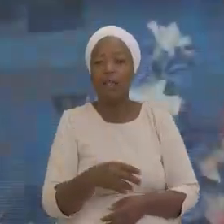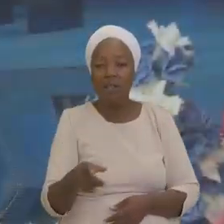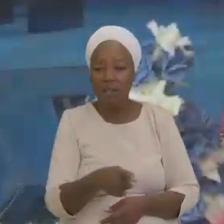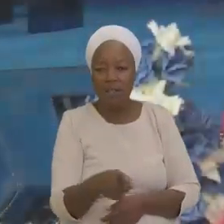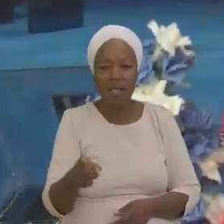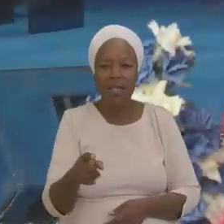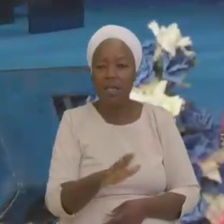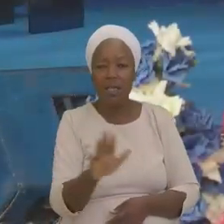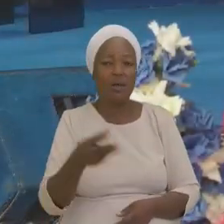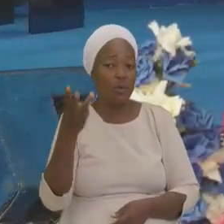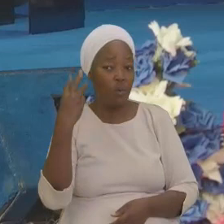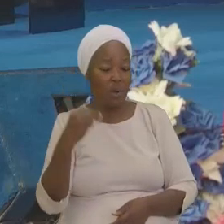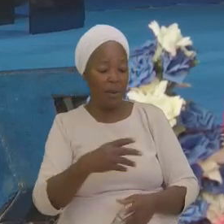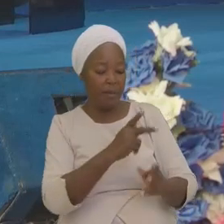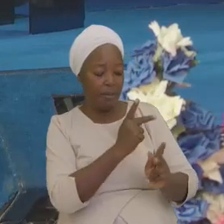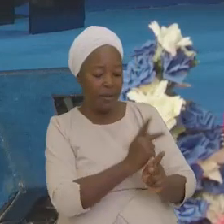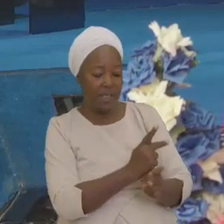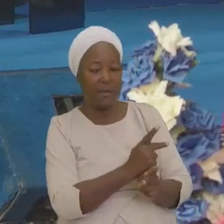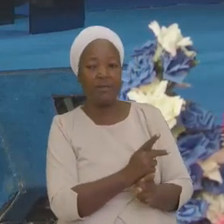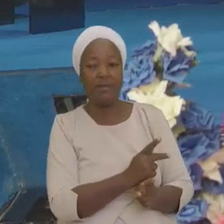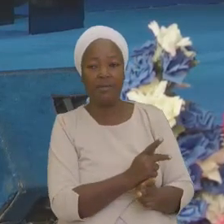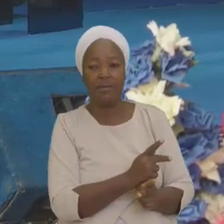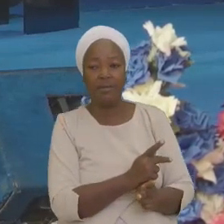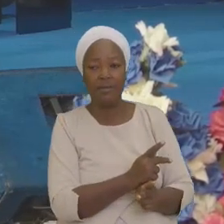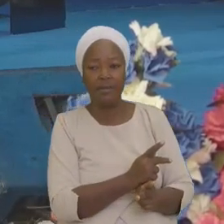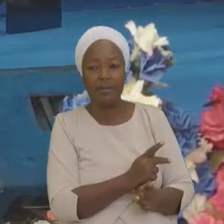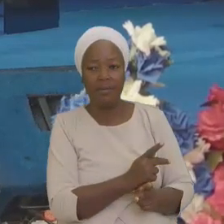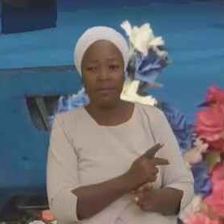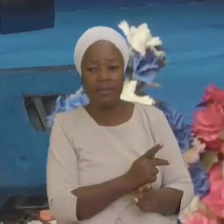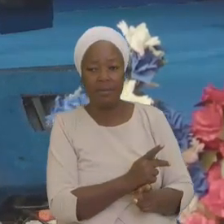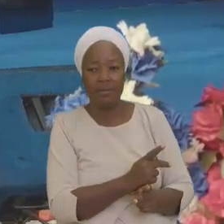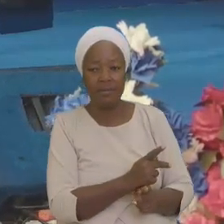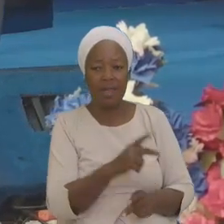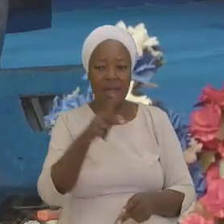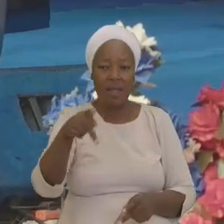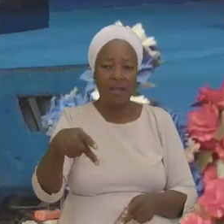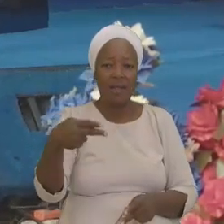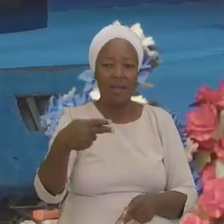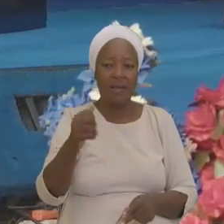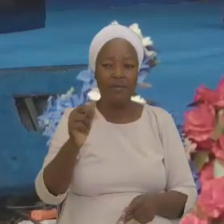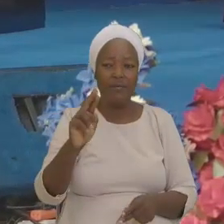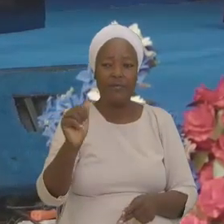were preserved. Pharaoh could not destroy them